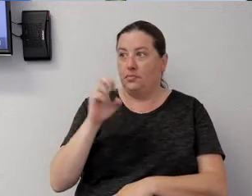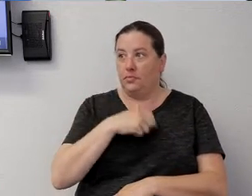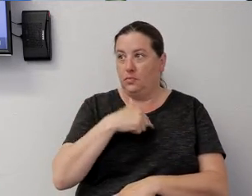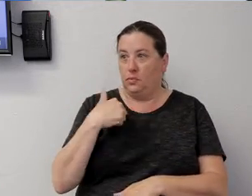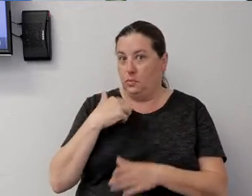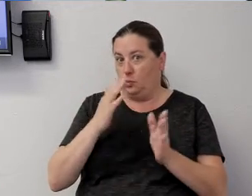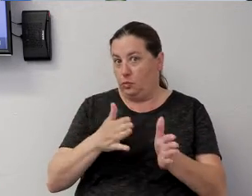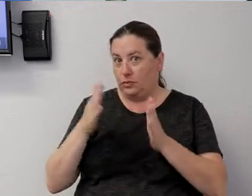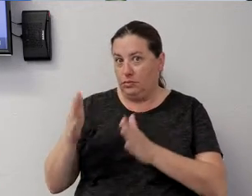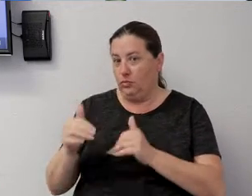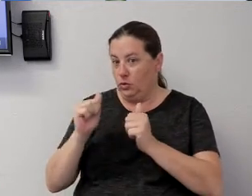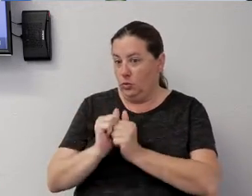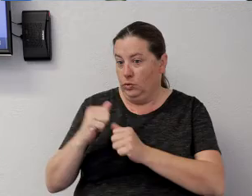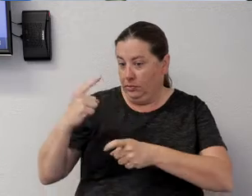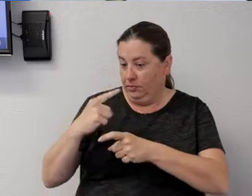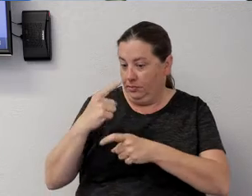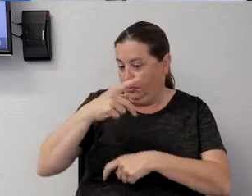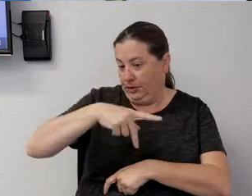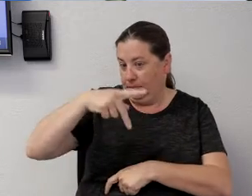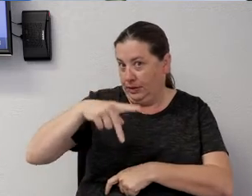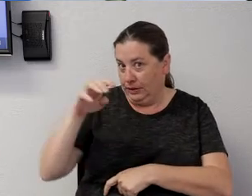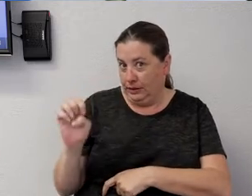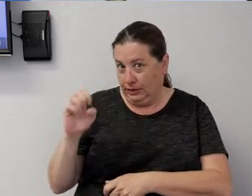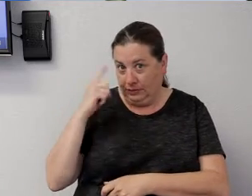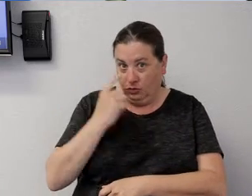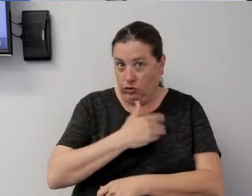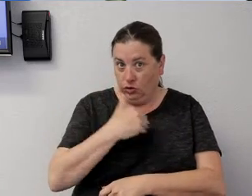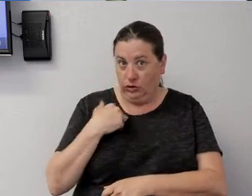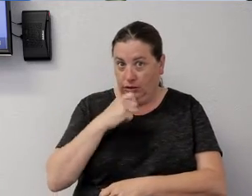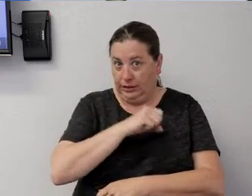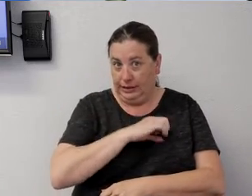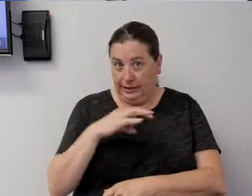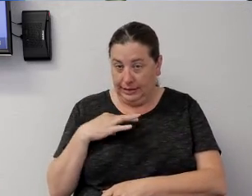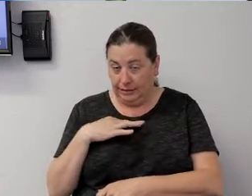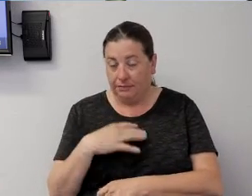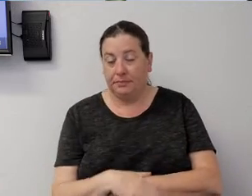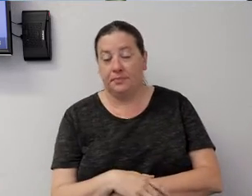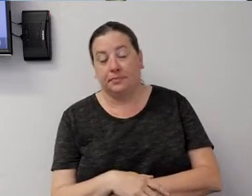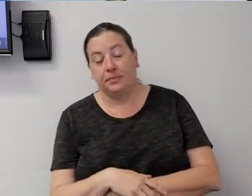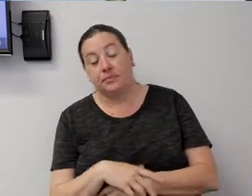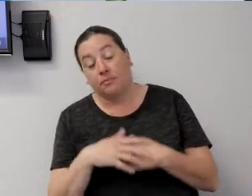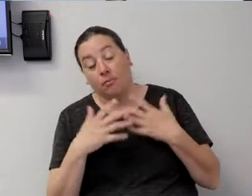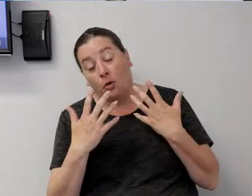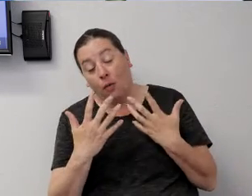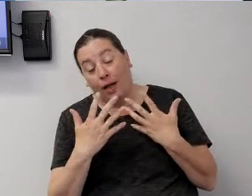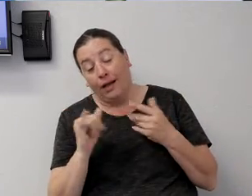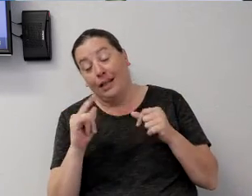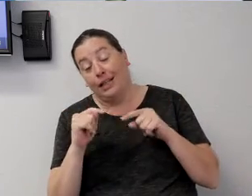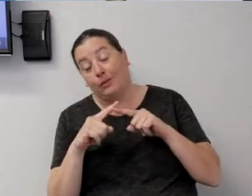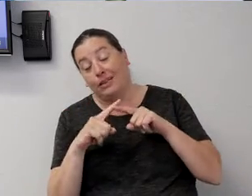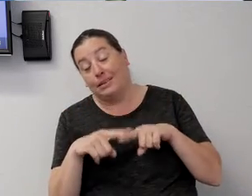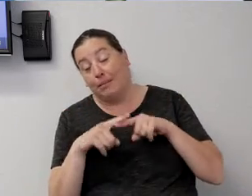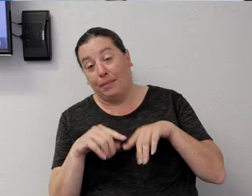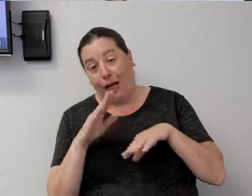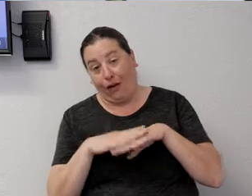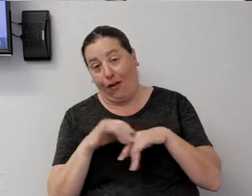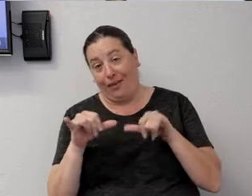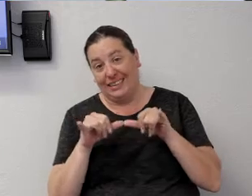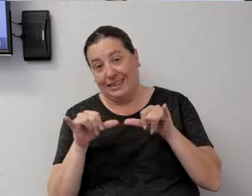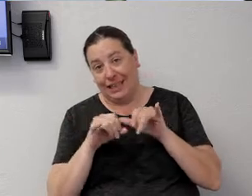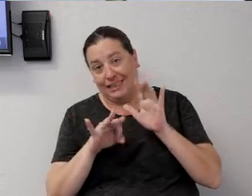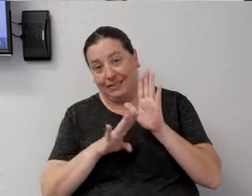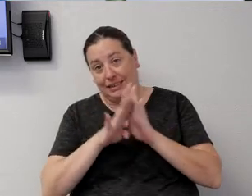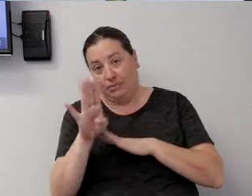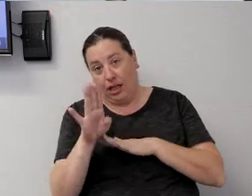prepared with the proper protective equipment for our staff? Well, it obviously would depend on the size of the spike,